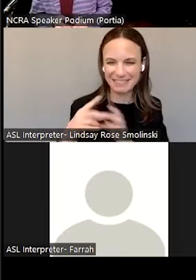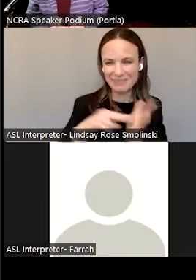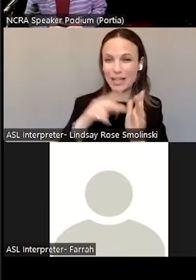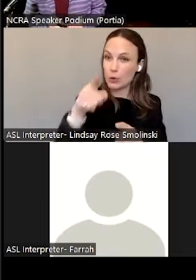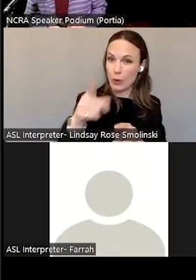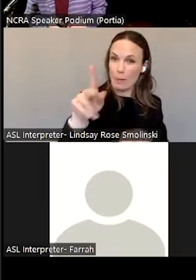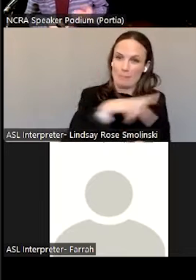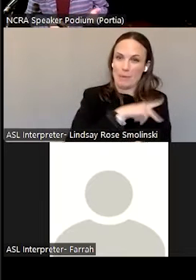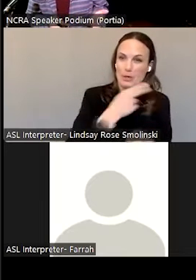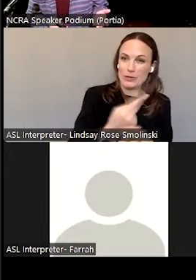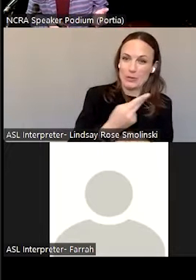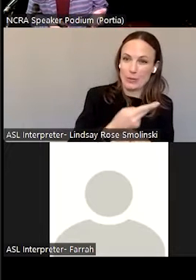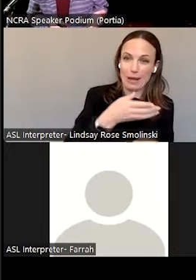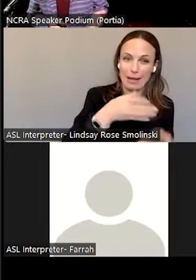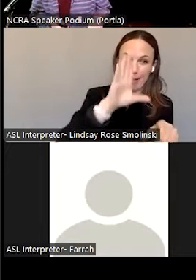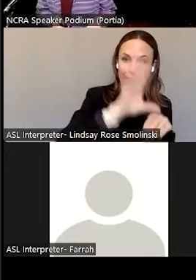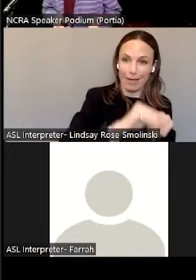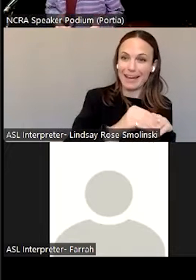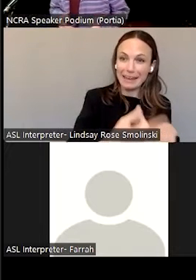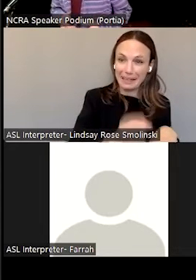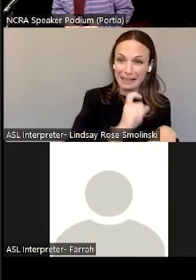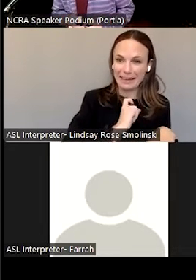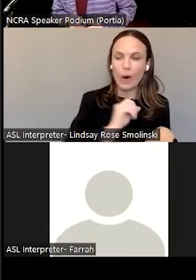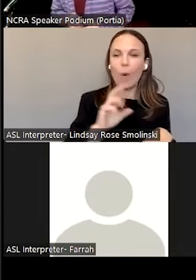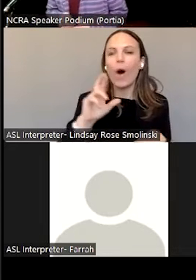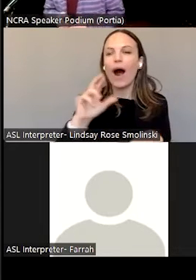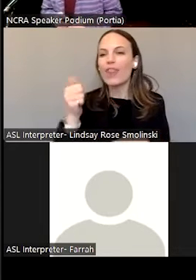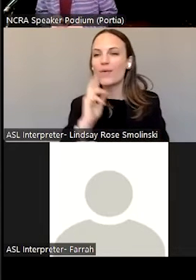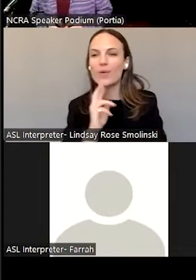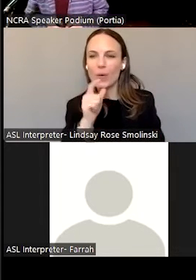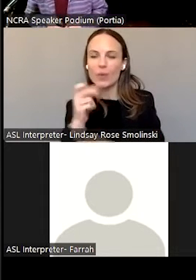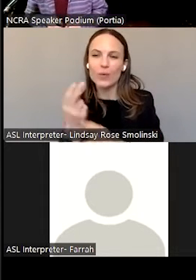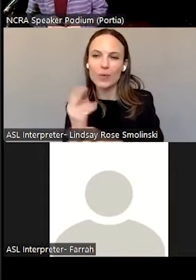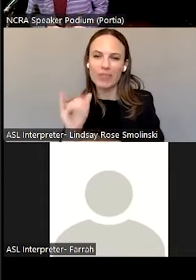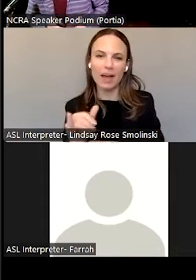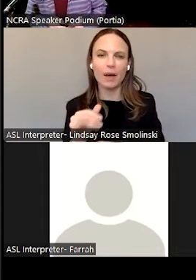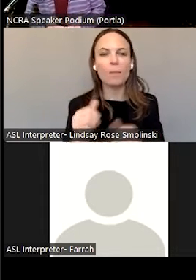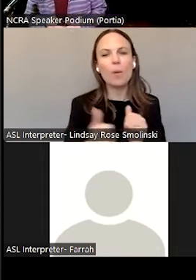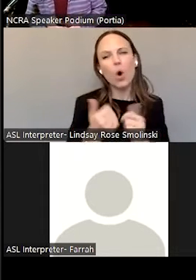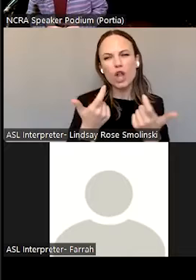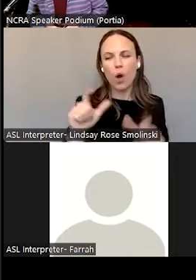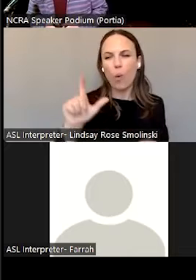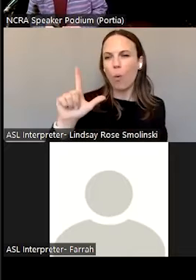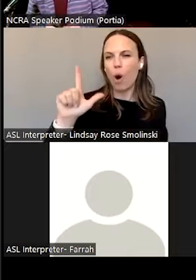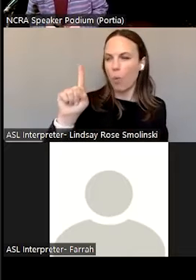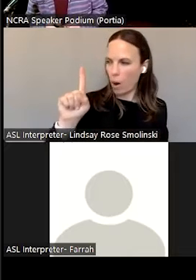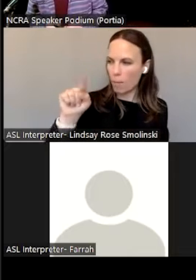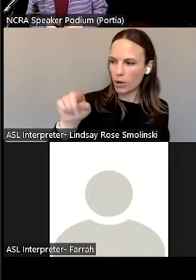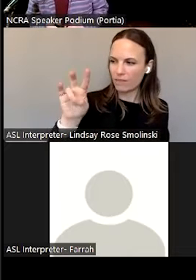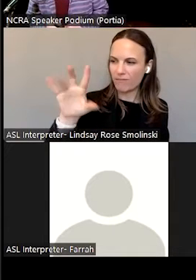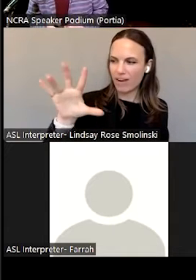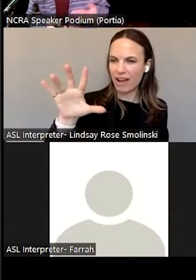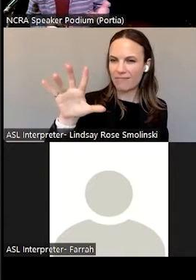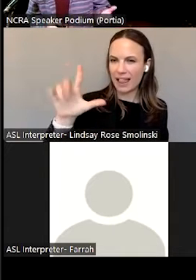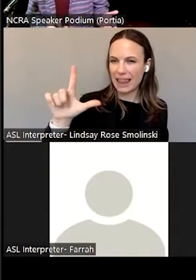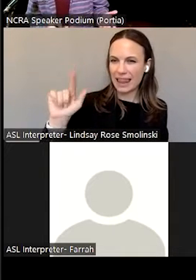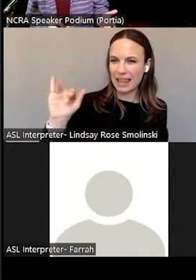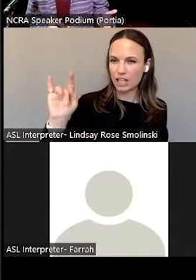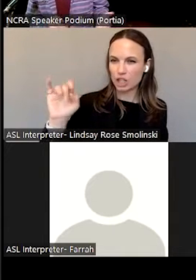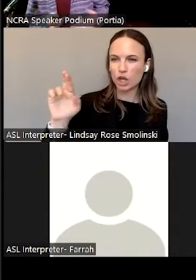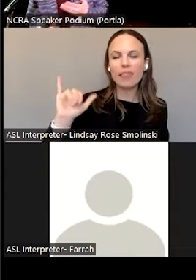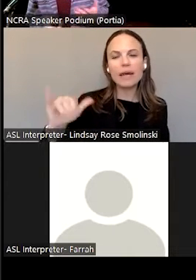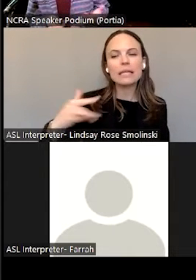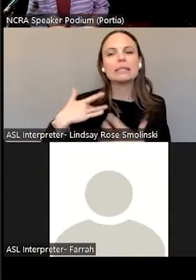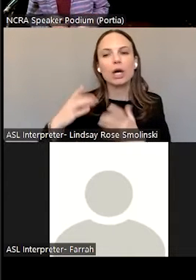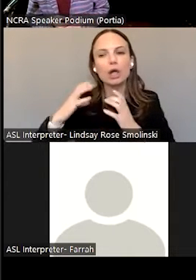restaurants or bars that use these sizes, they're mostly large size. The 1.75 liter size is mostly a consumer